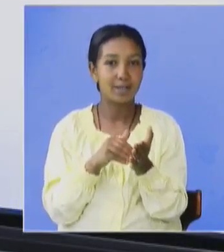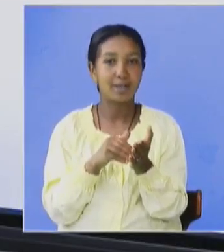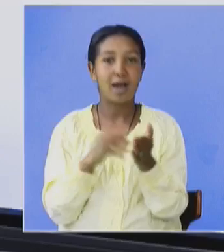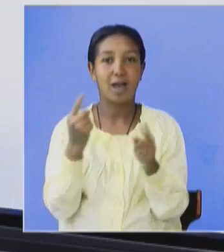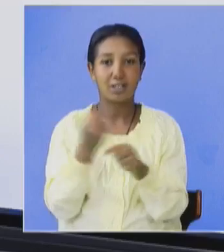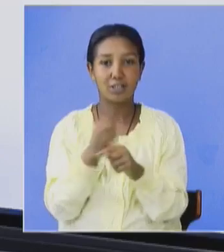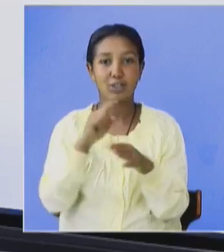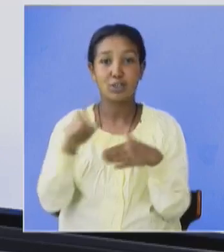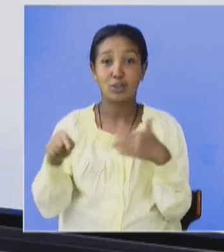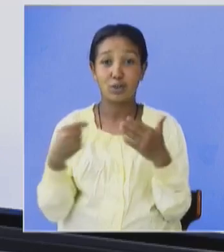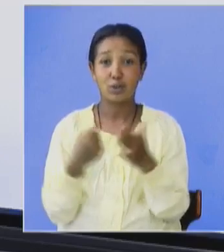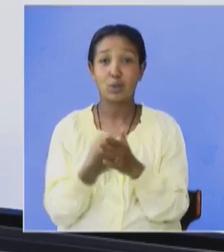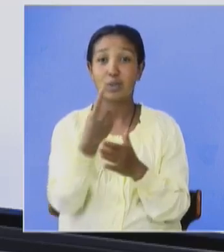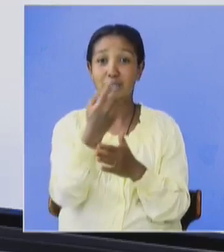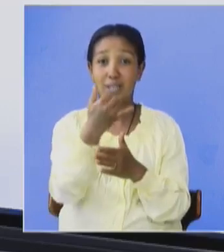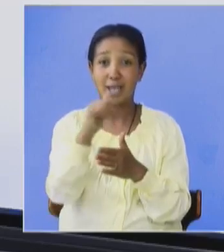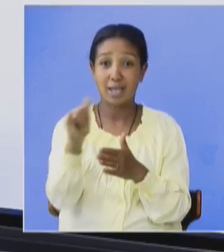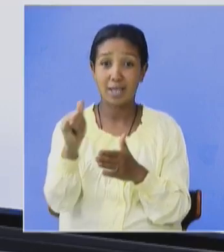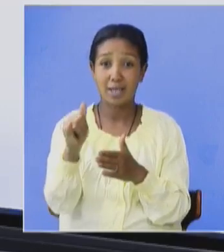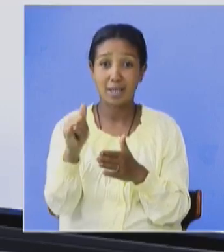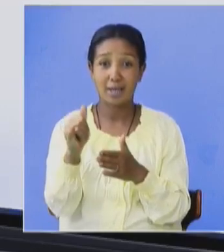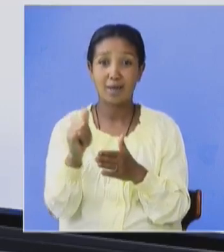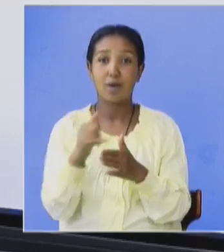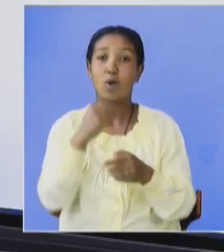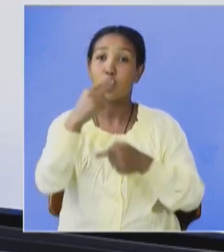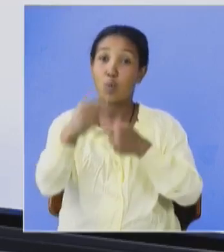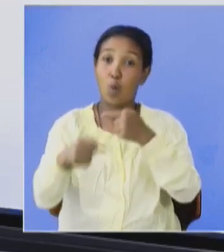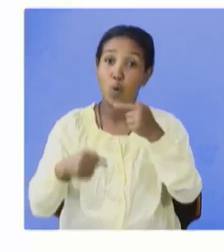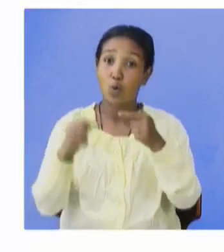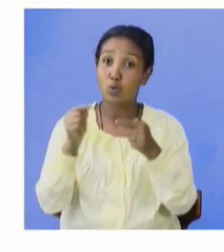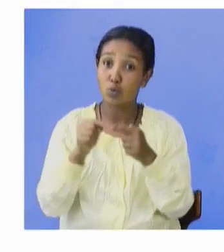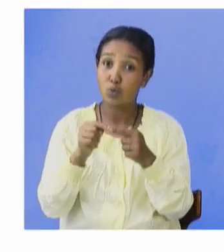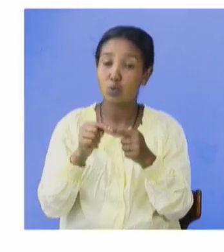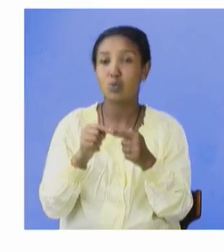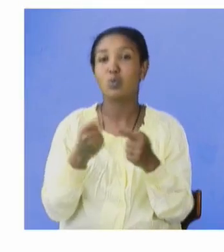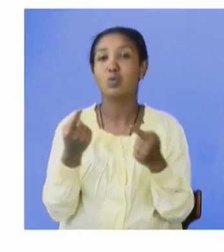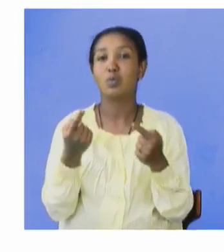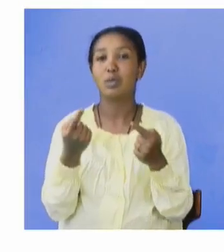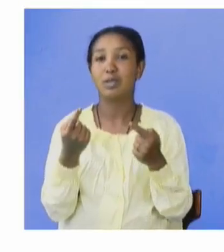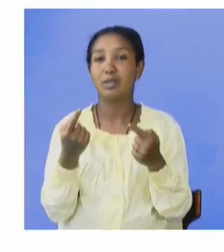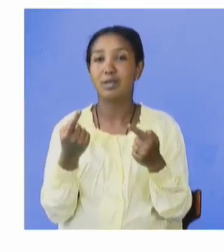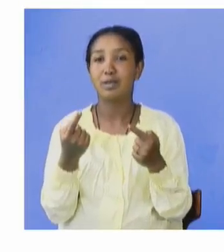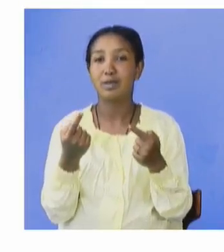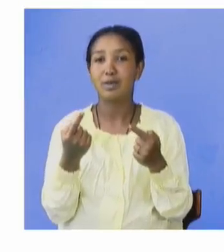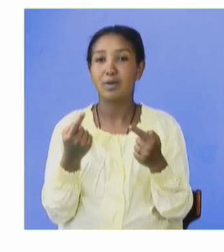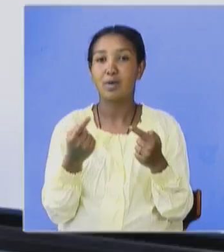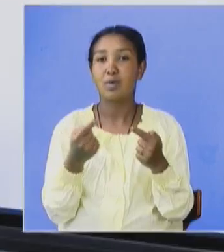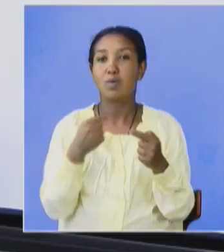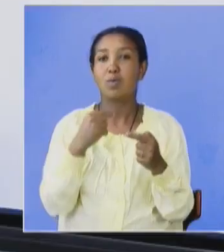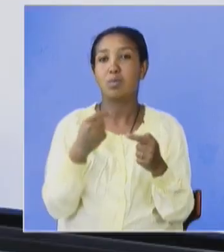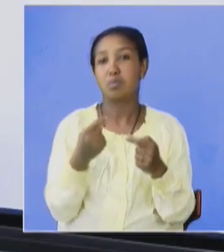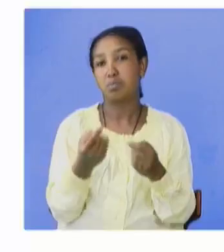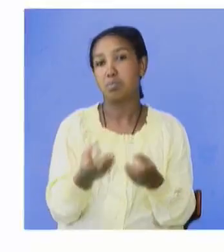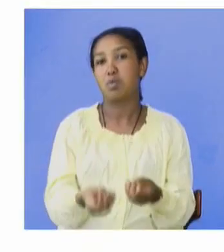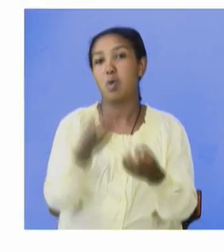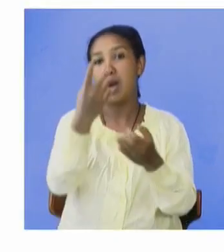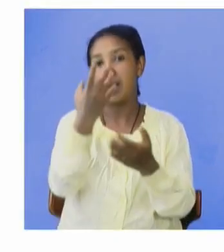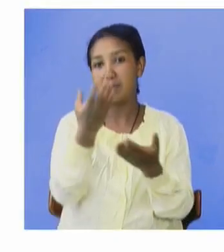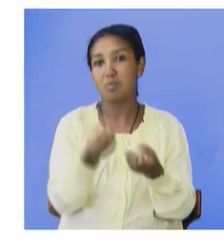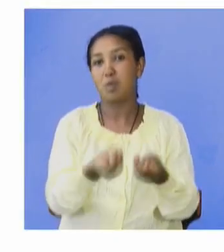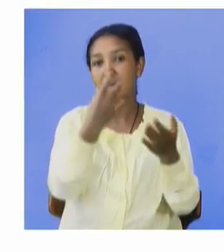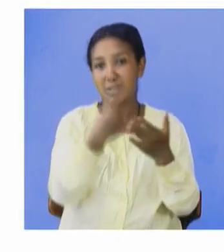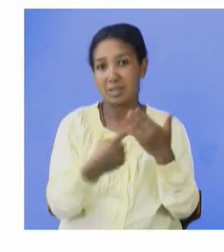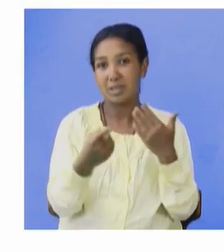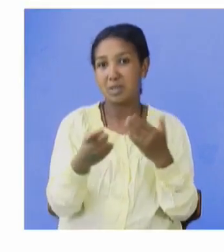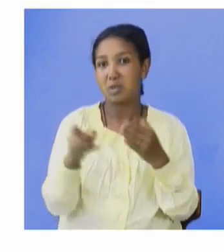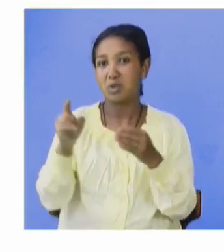action. So they go to school every day. Here is plural subject, so